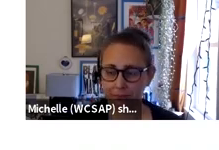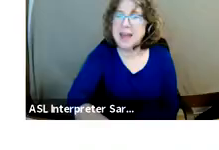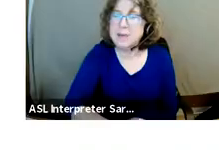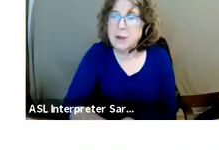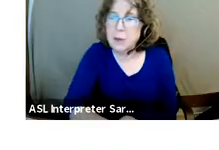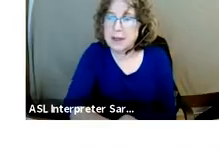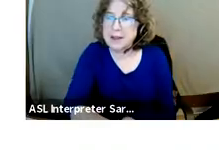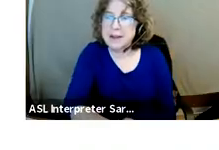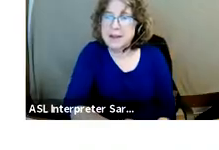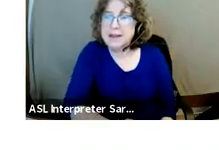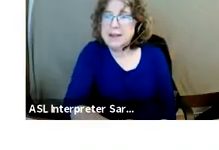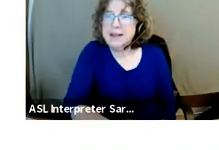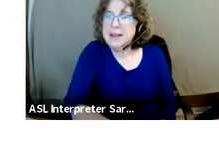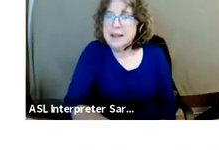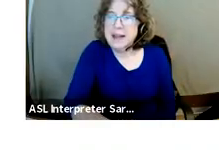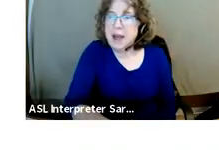Yes, absolutely.